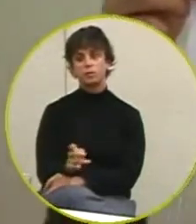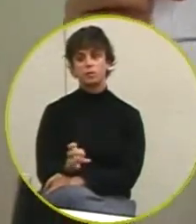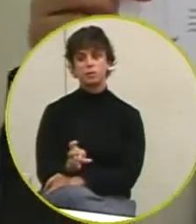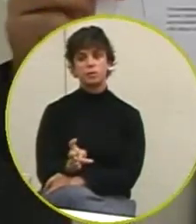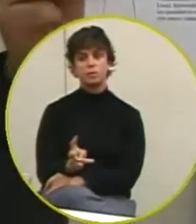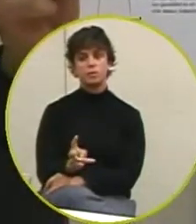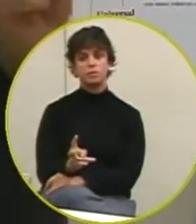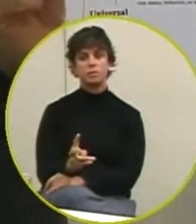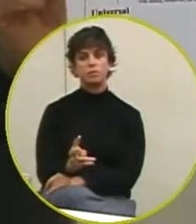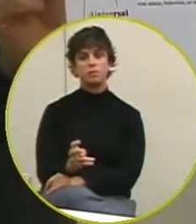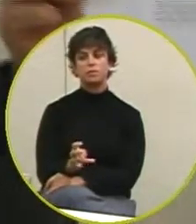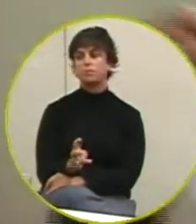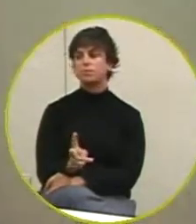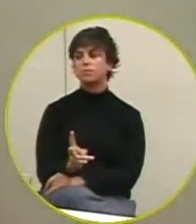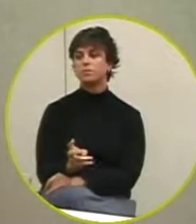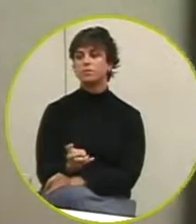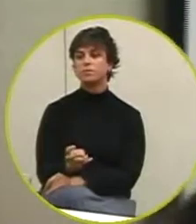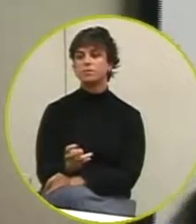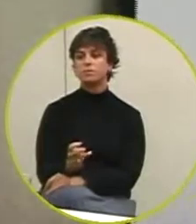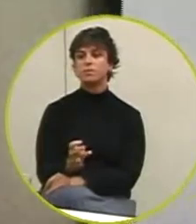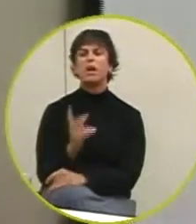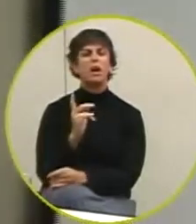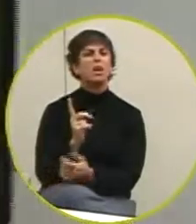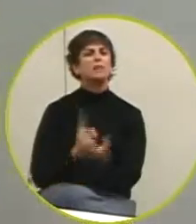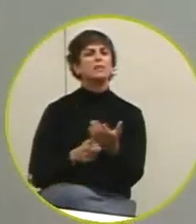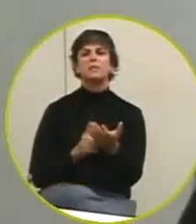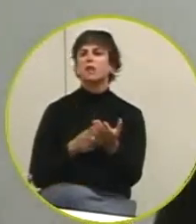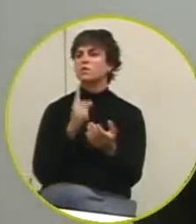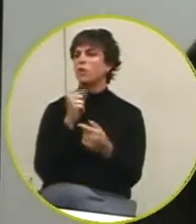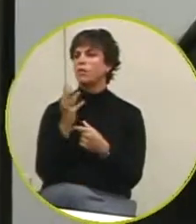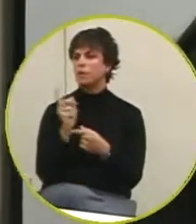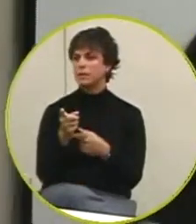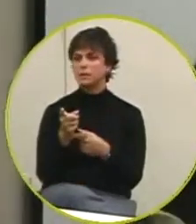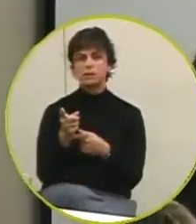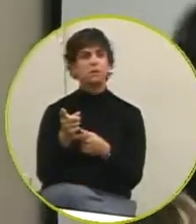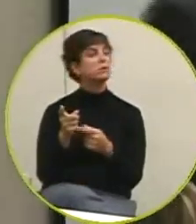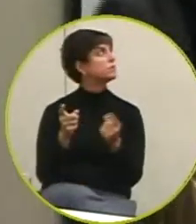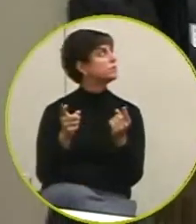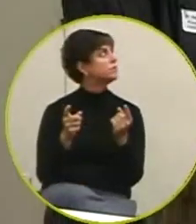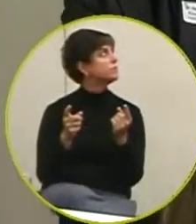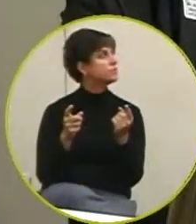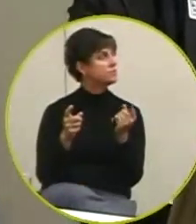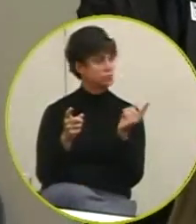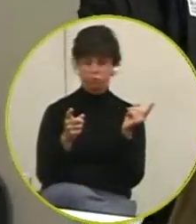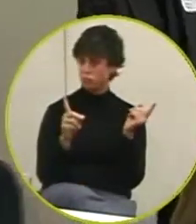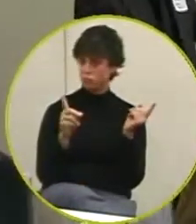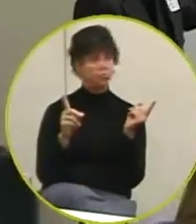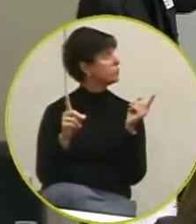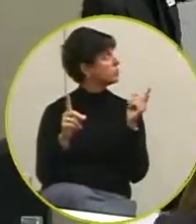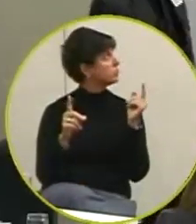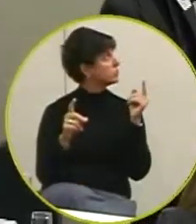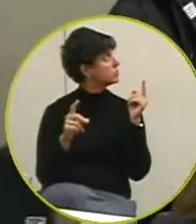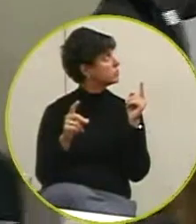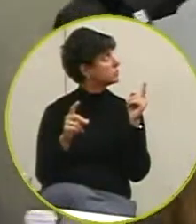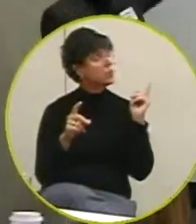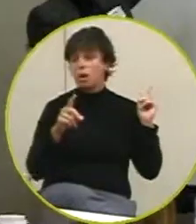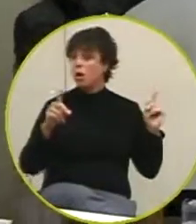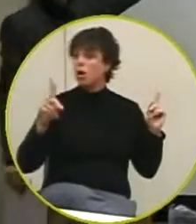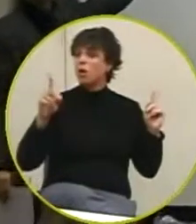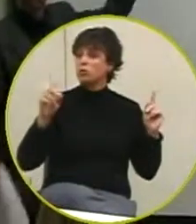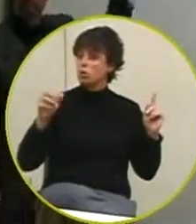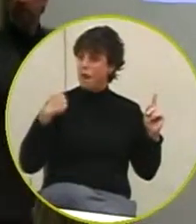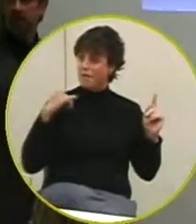I want you to just talk through a few minutes. Do you have these things in place? When we go back